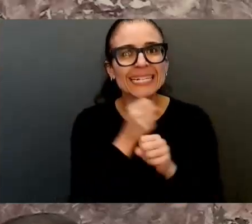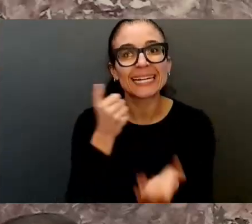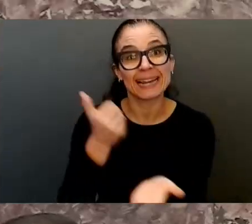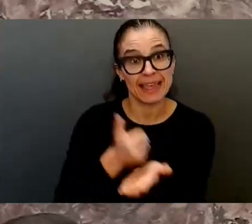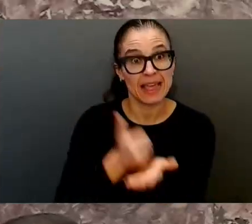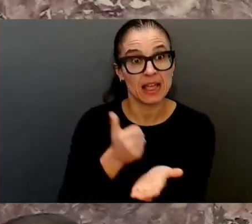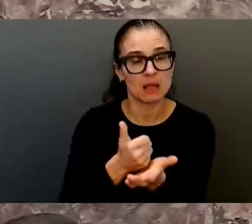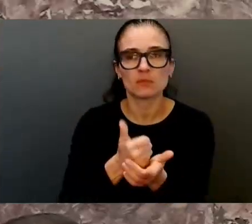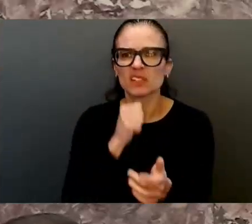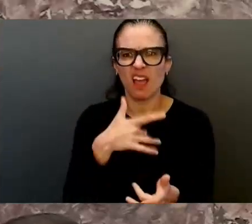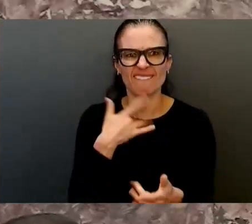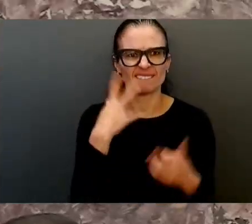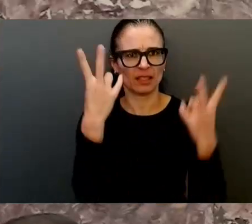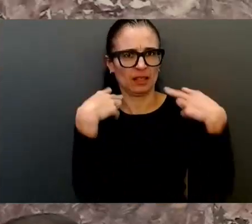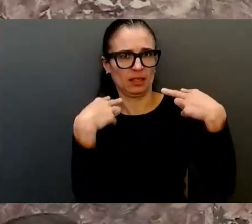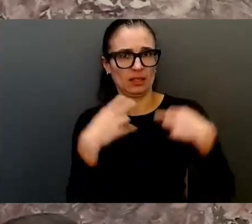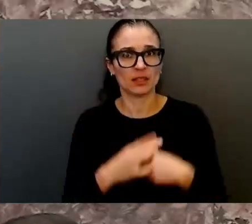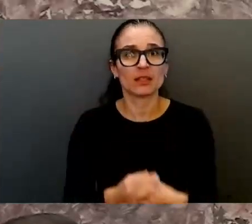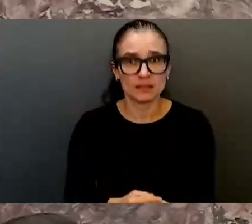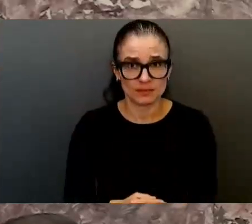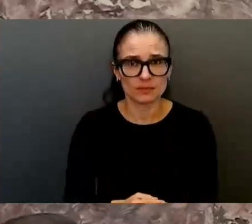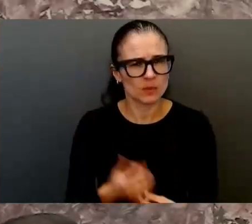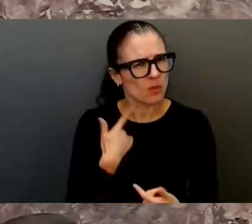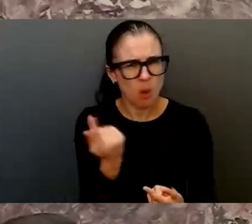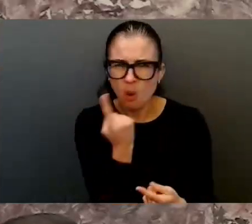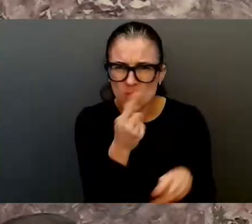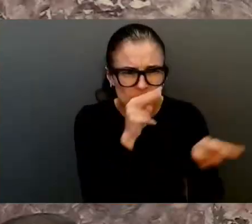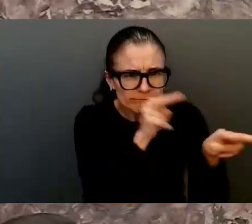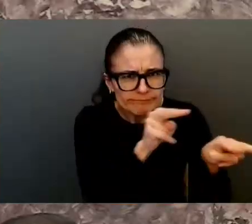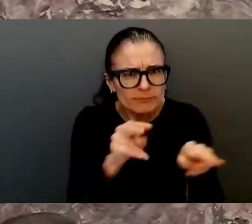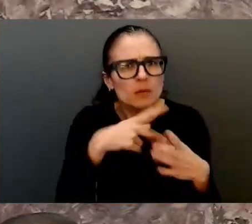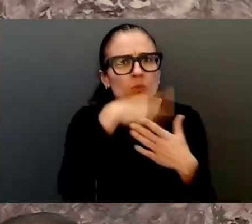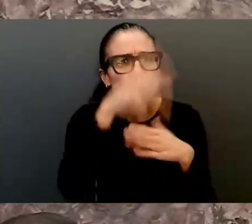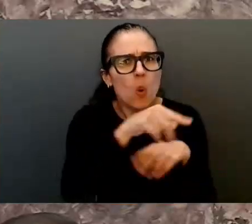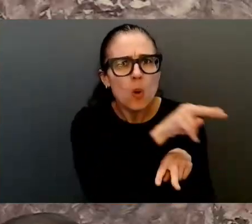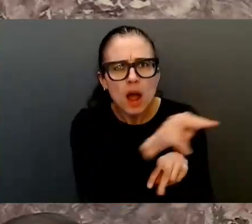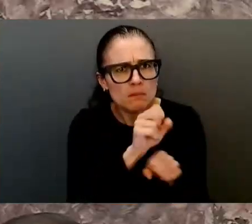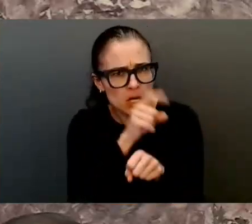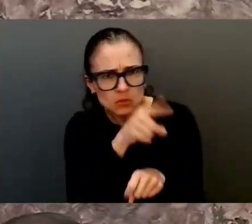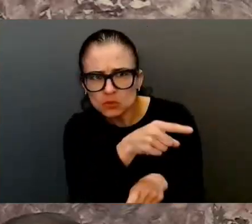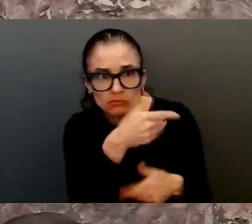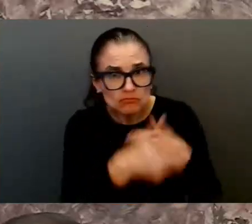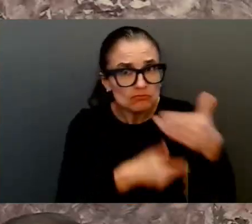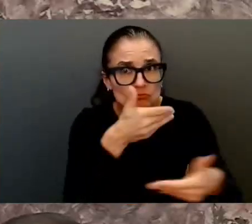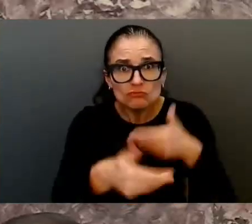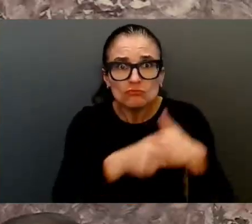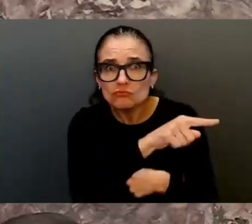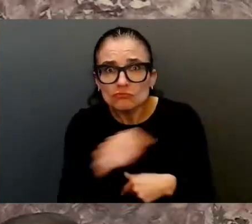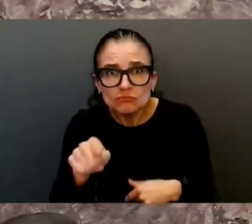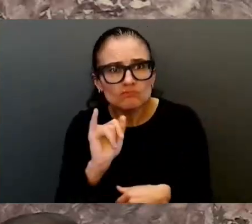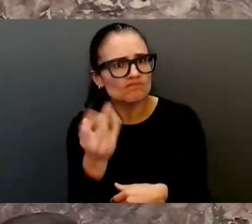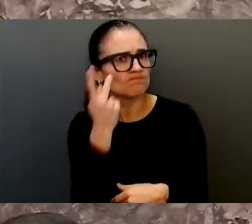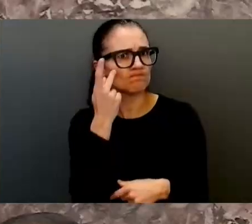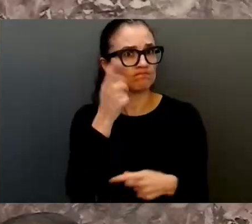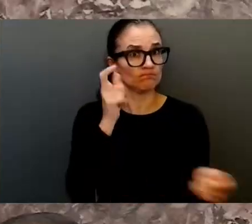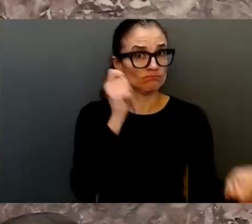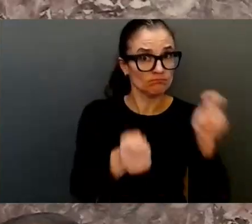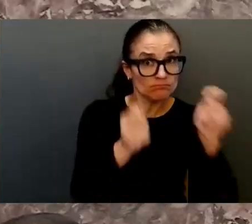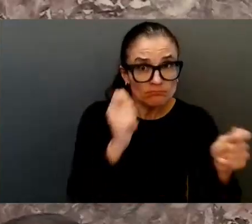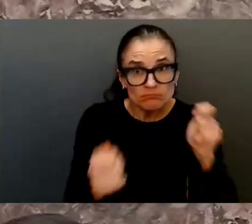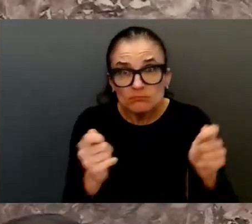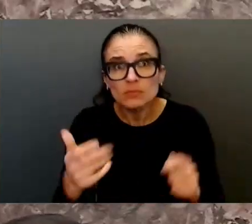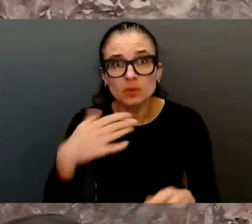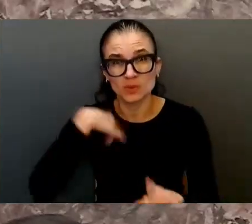responsiveness to changing because we know that other issues remain a high priority for communities. For example, the safety of people on our